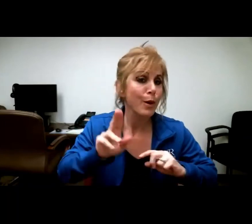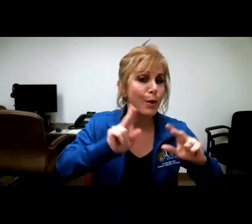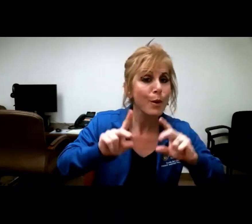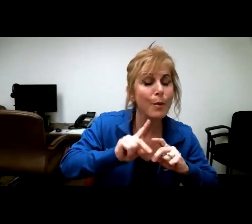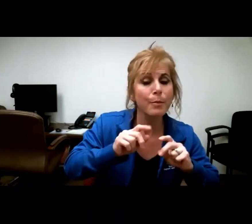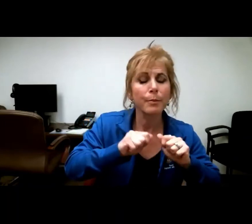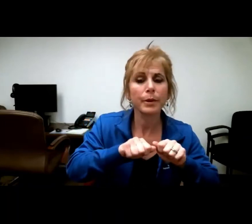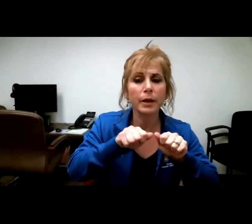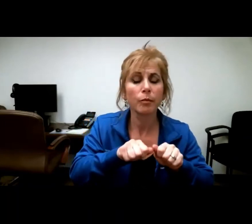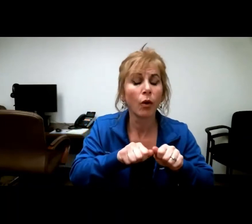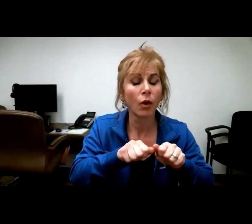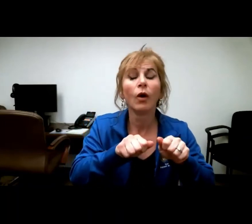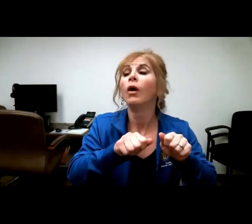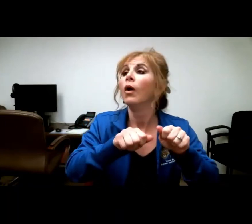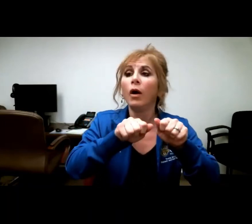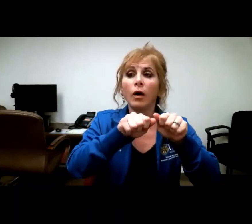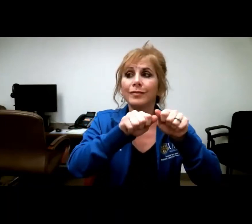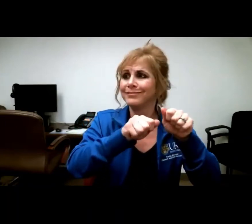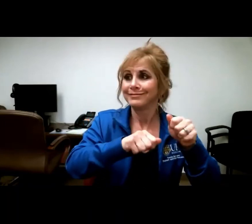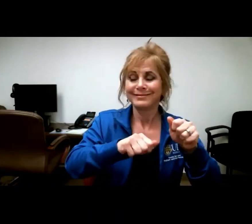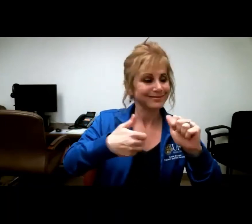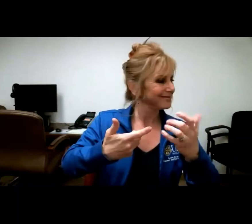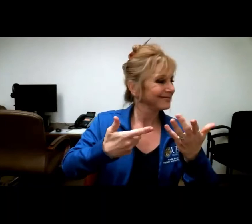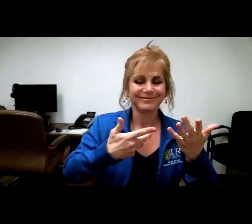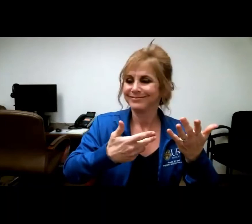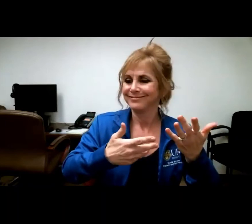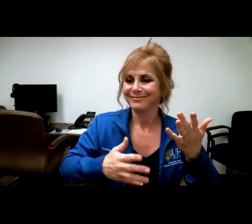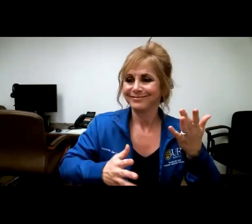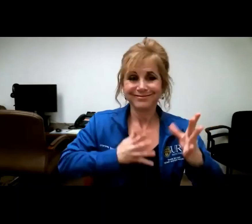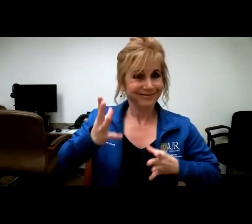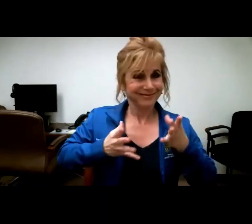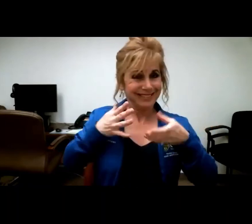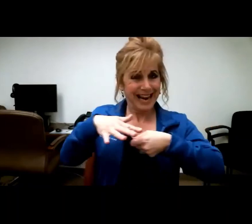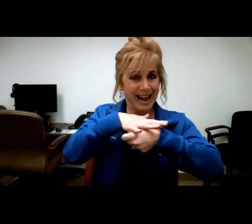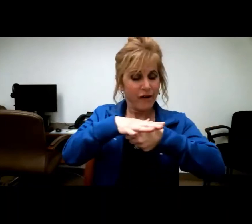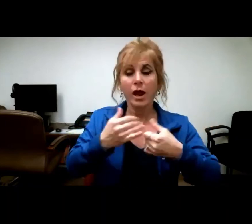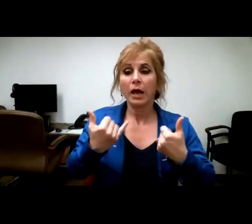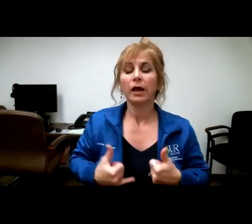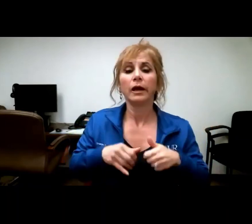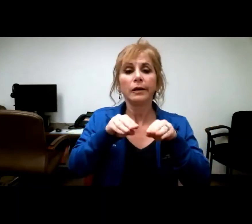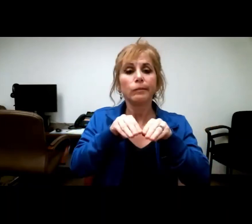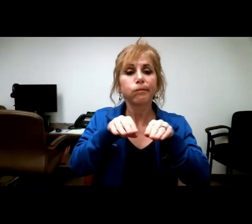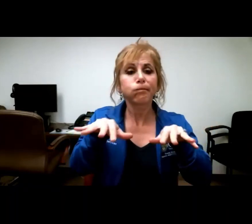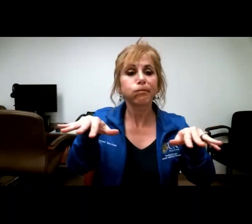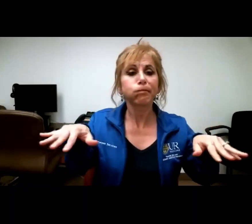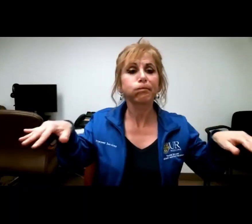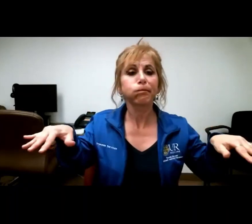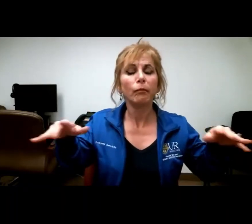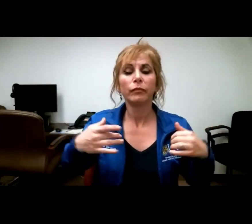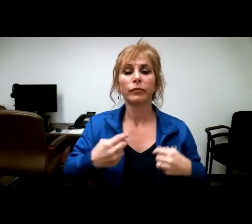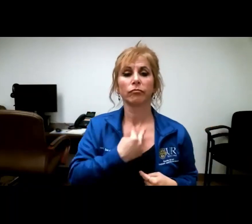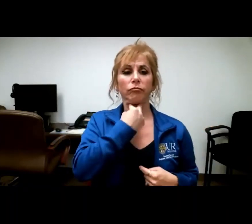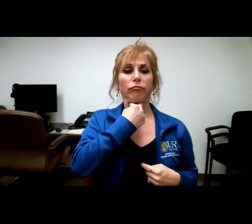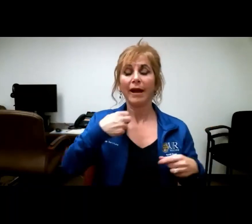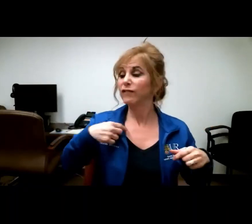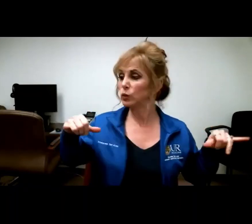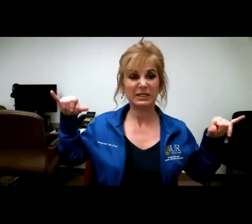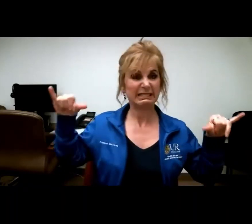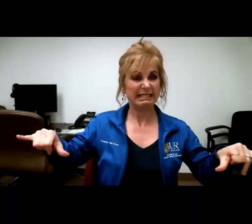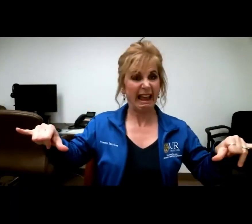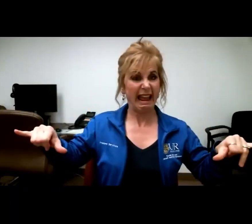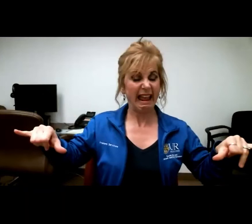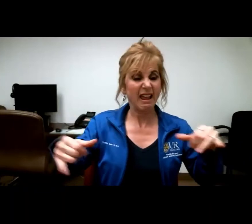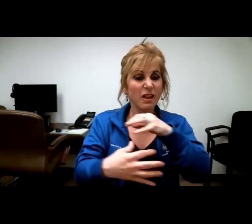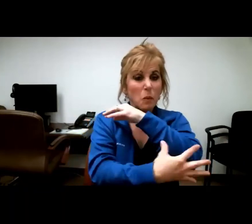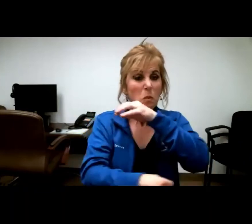these zip codes upon which we use those to keep some people at bay. It